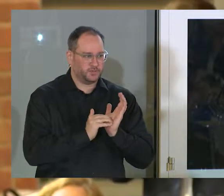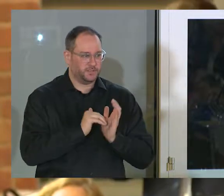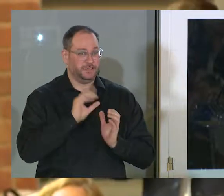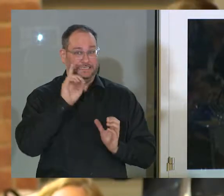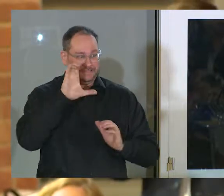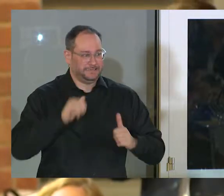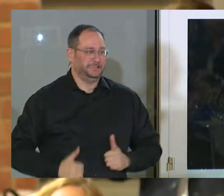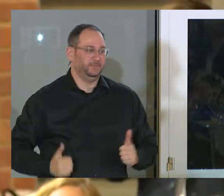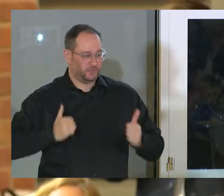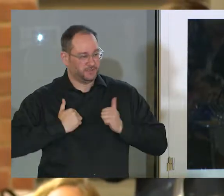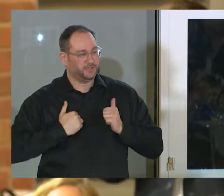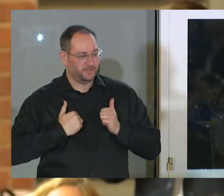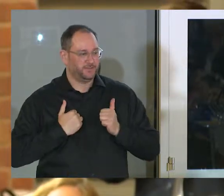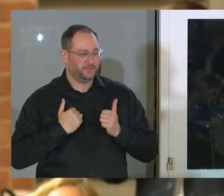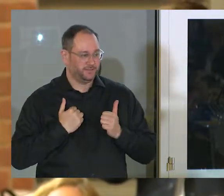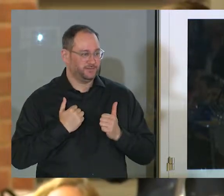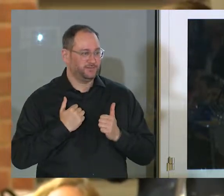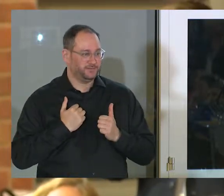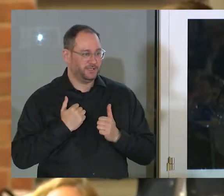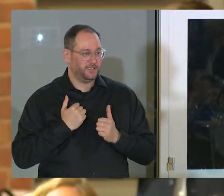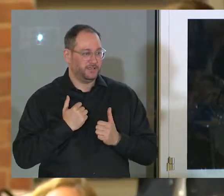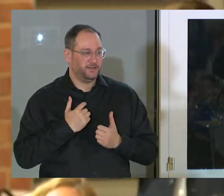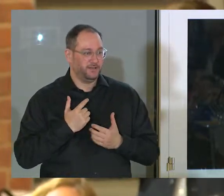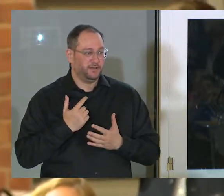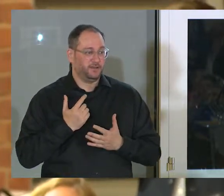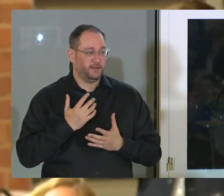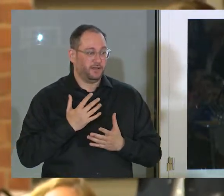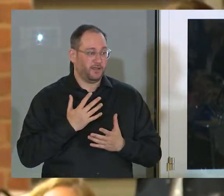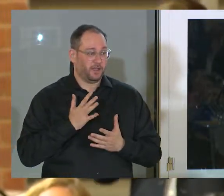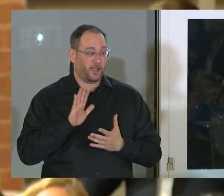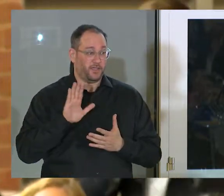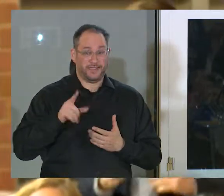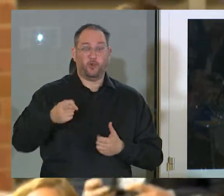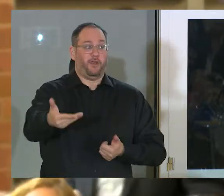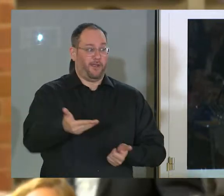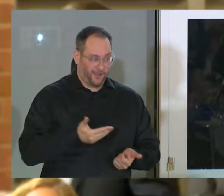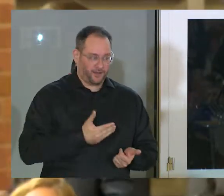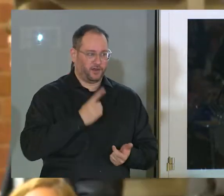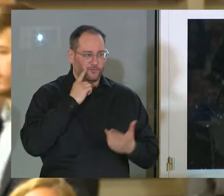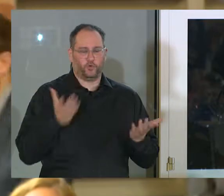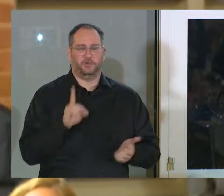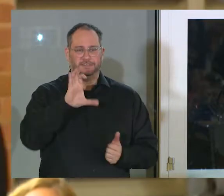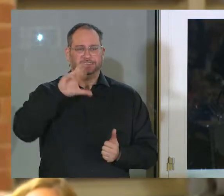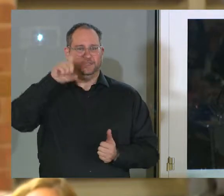government jobs. So that's a great phenomenon, and we want to keep that up.